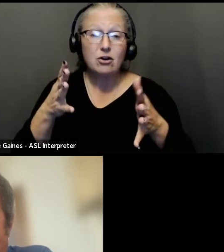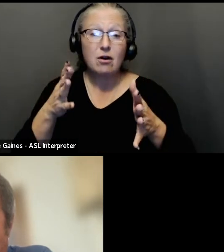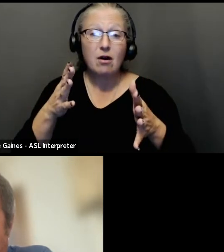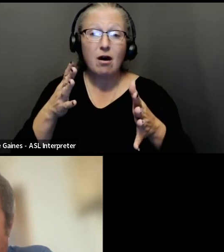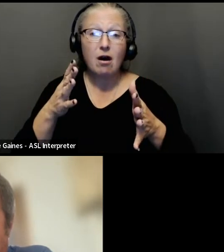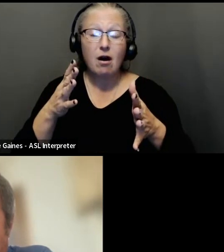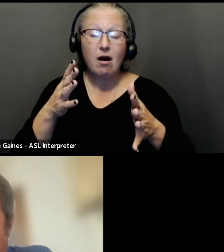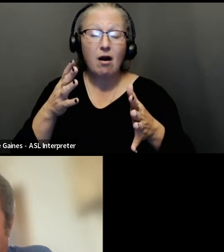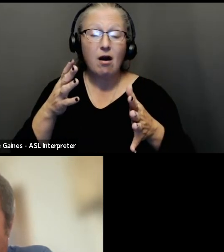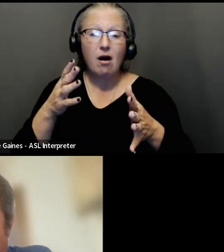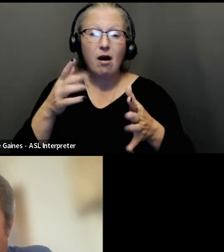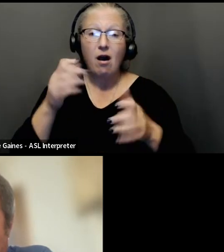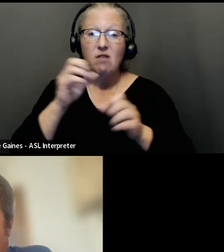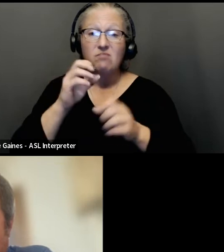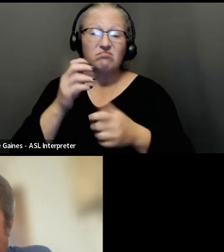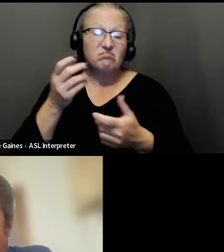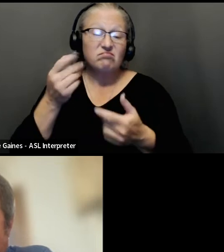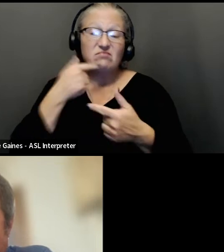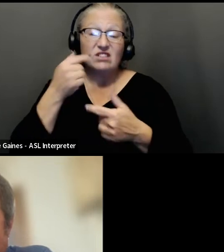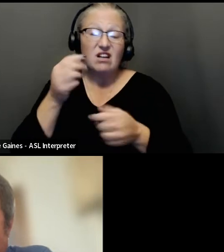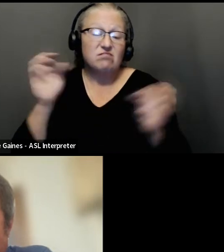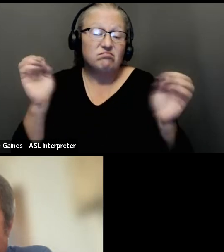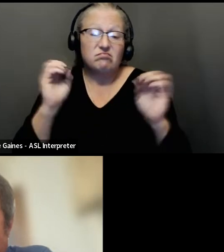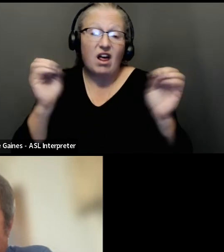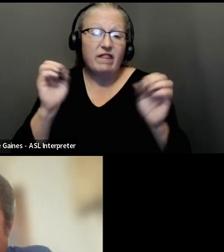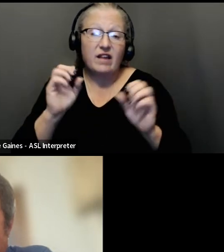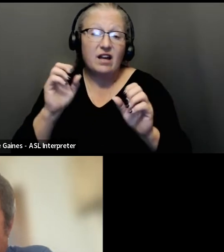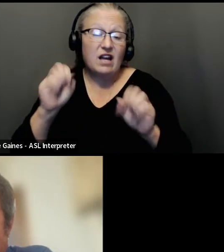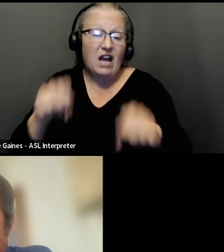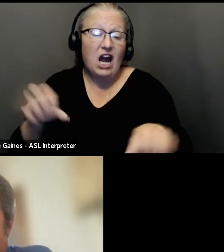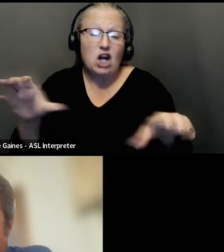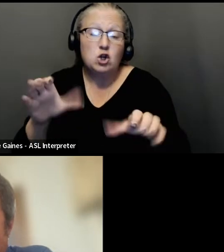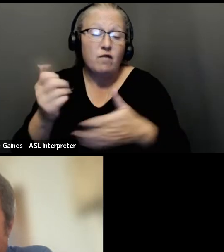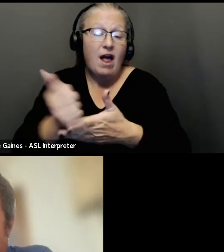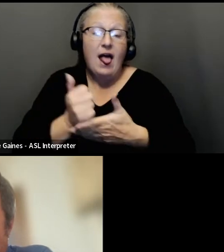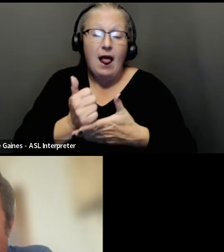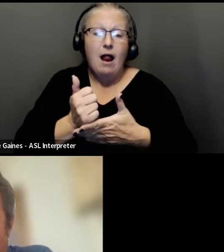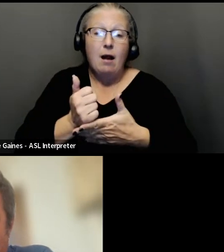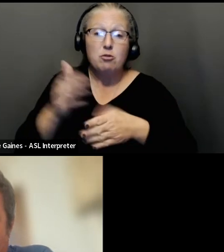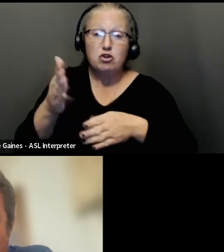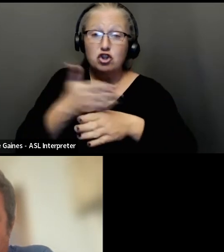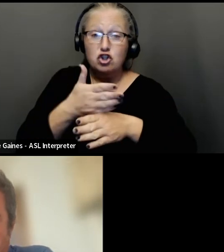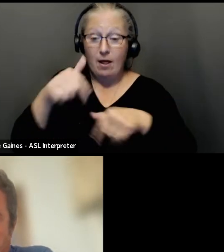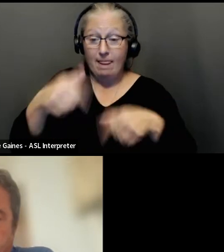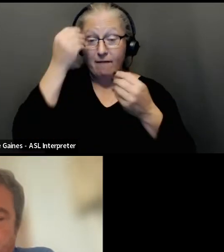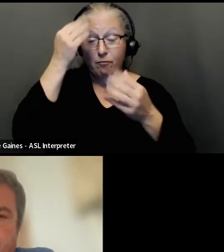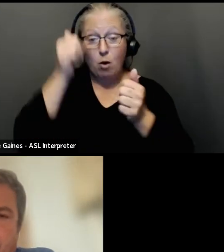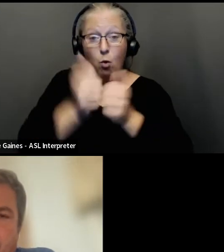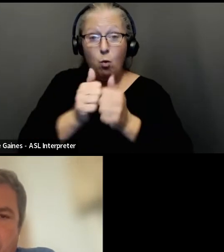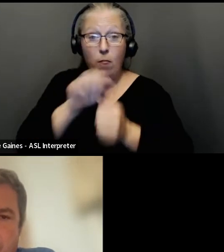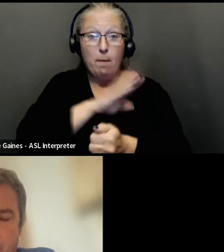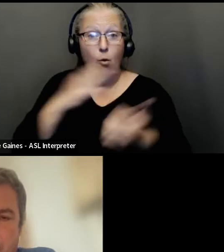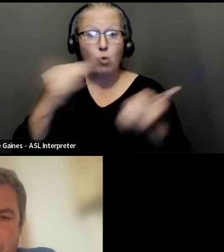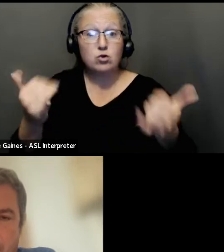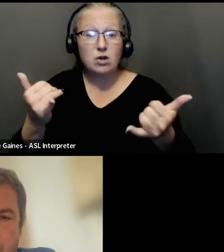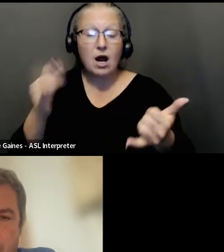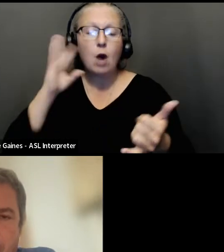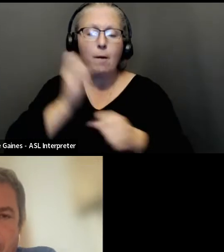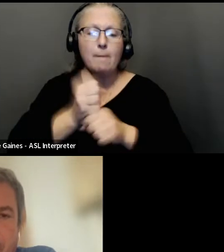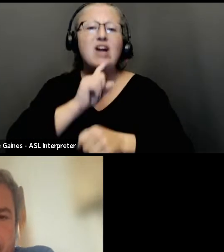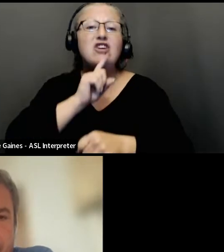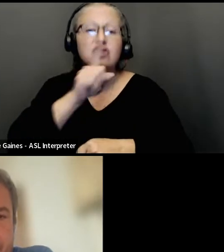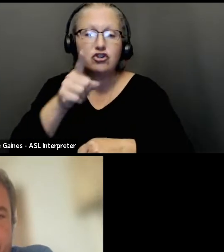clear that nothing can be done to help me, and that sharing this information with this board today will ensure